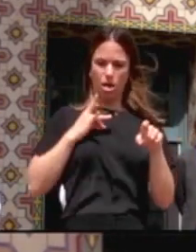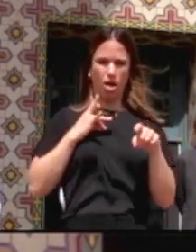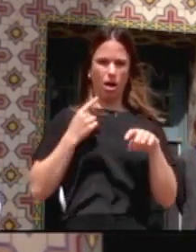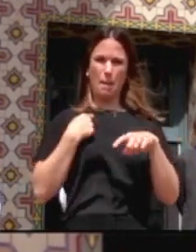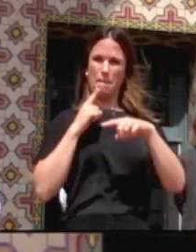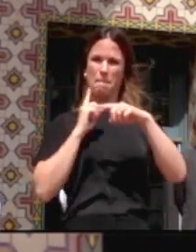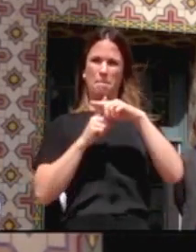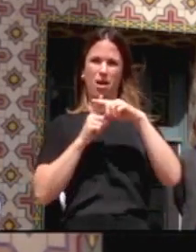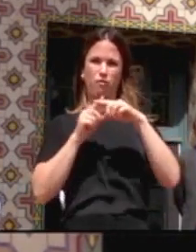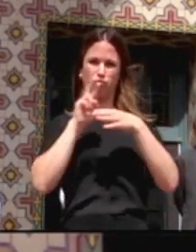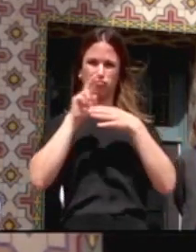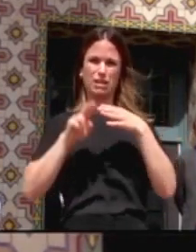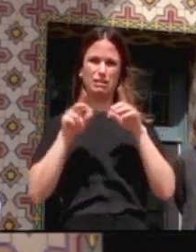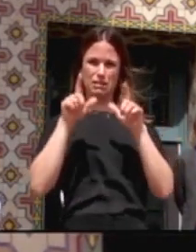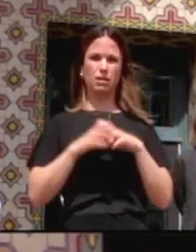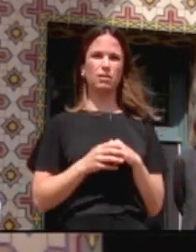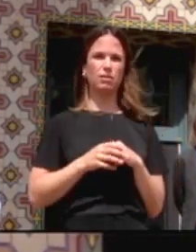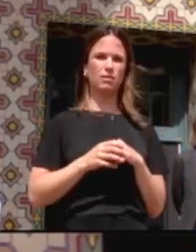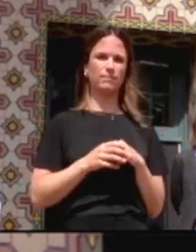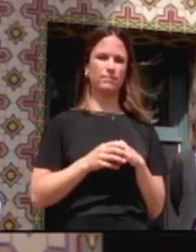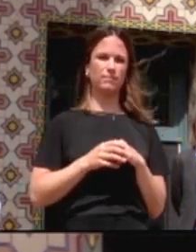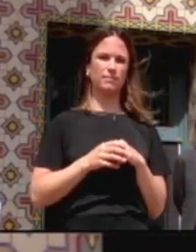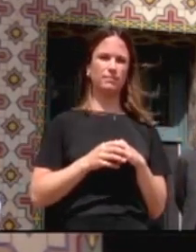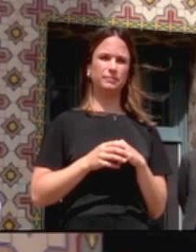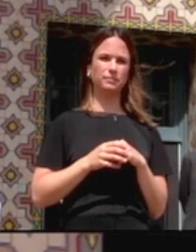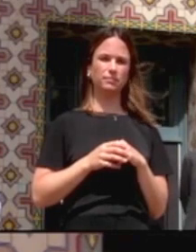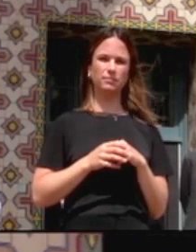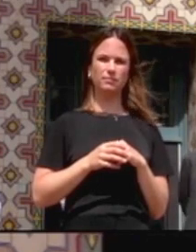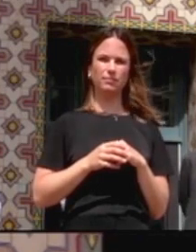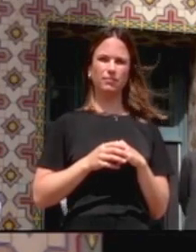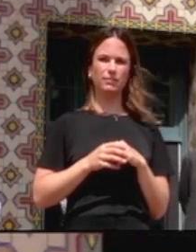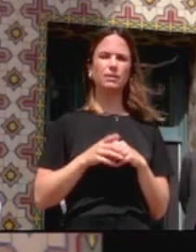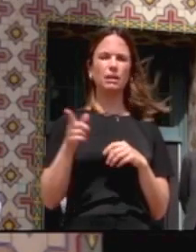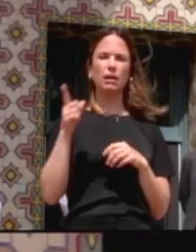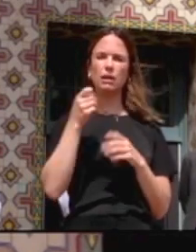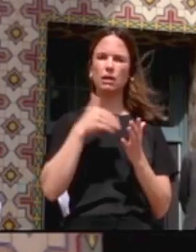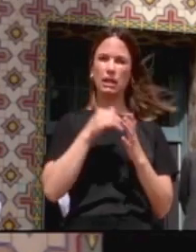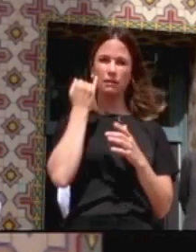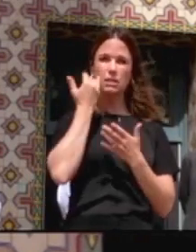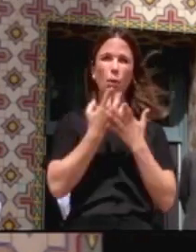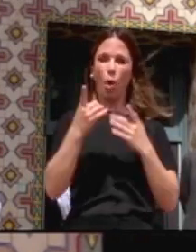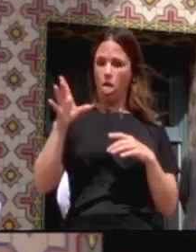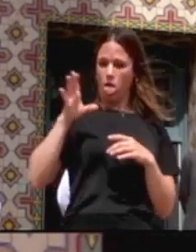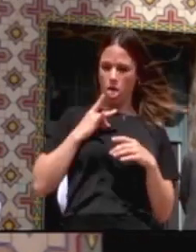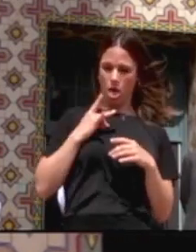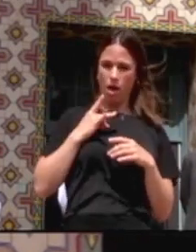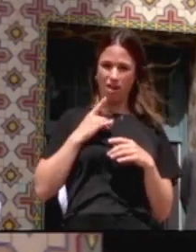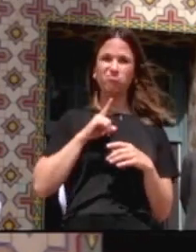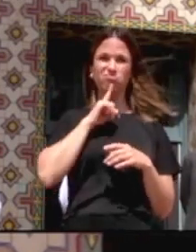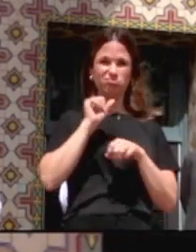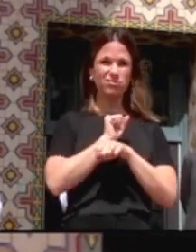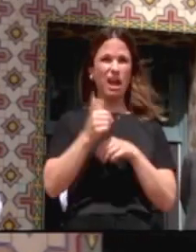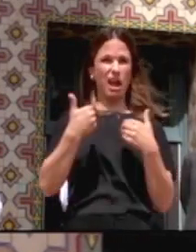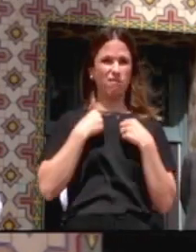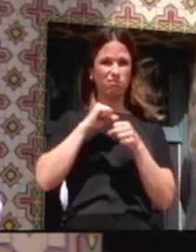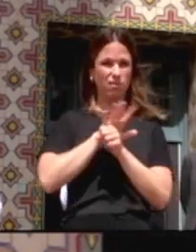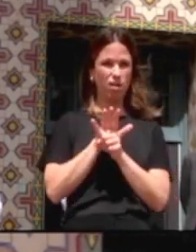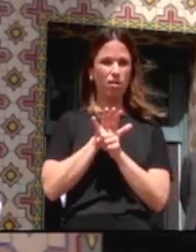The question is, will it be recommended if there's a two-week quarantine? If someone tests, it depends on the nature of the